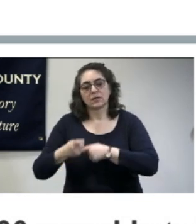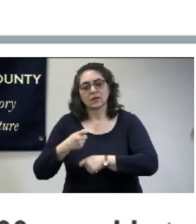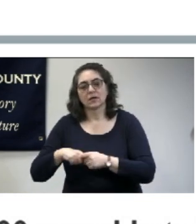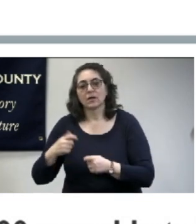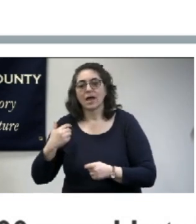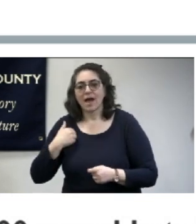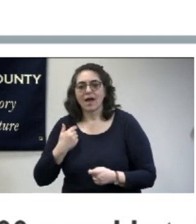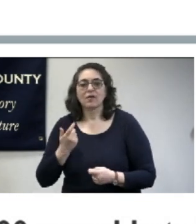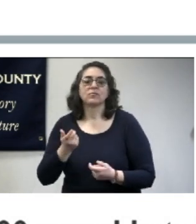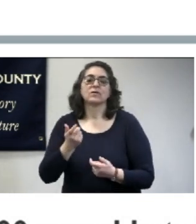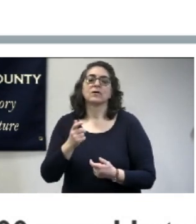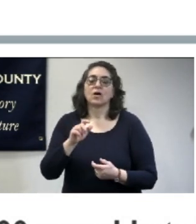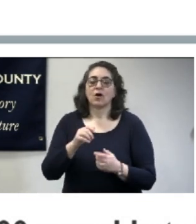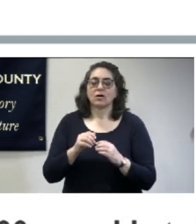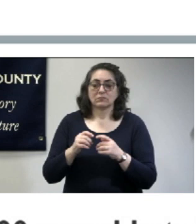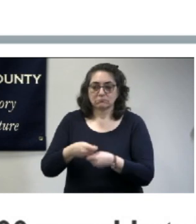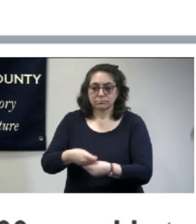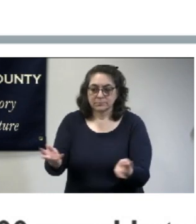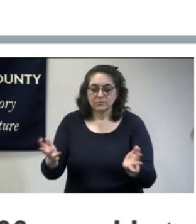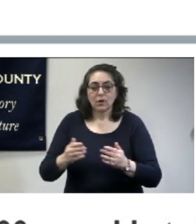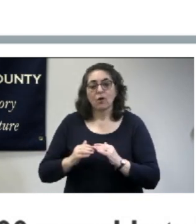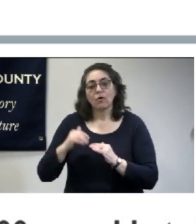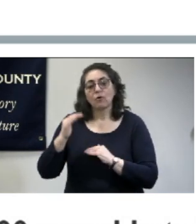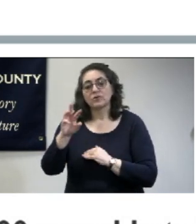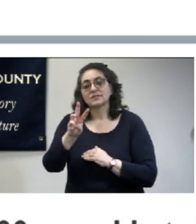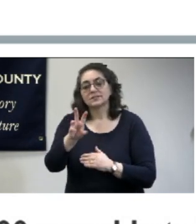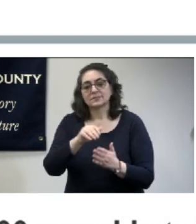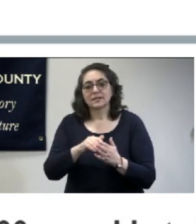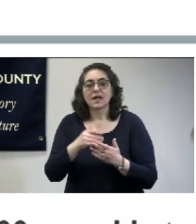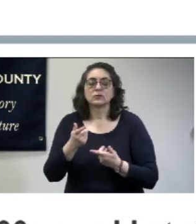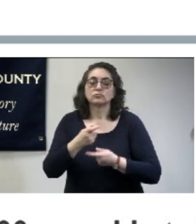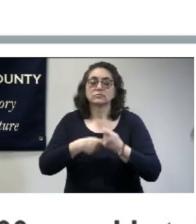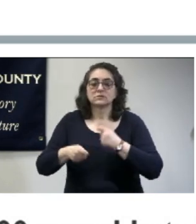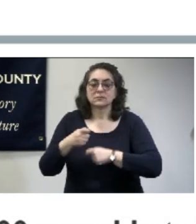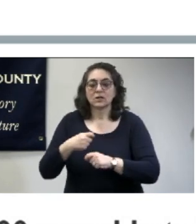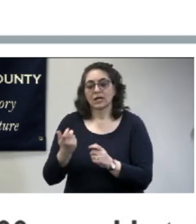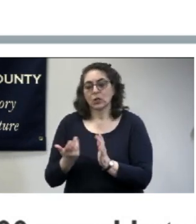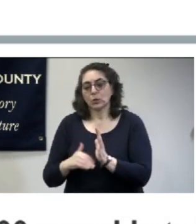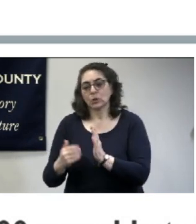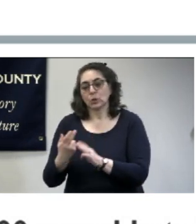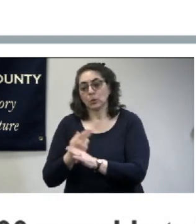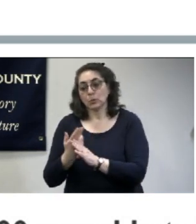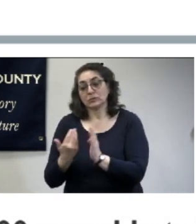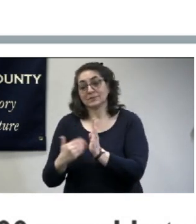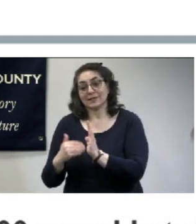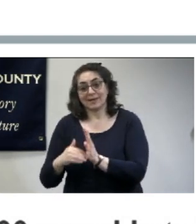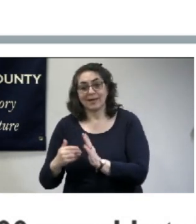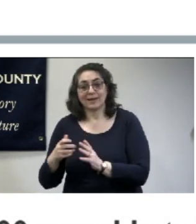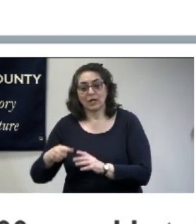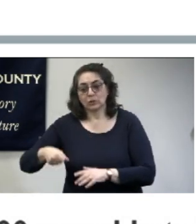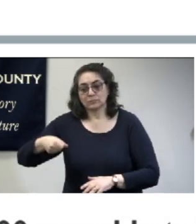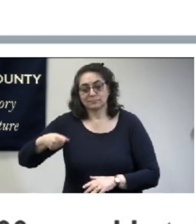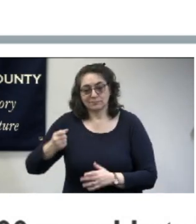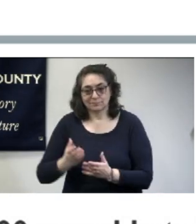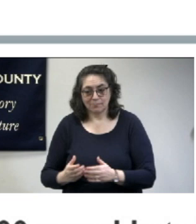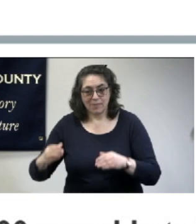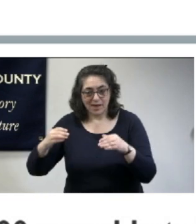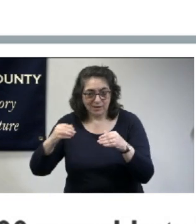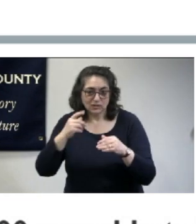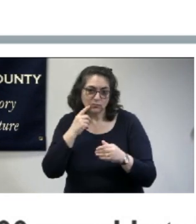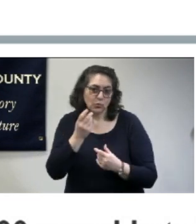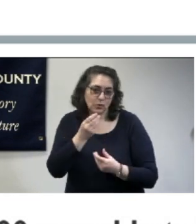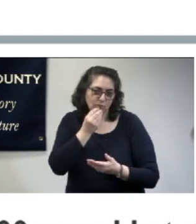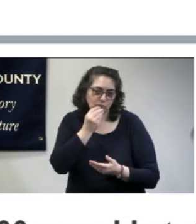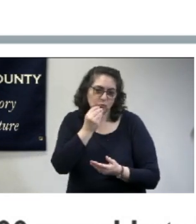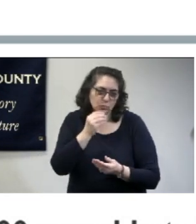tote bags due to the single-use plastic bag legislation that was adopted on May 2022.